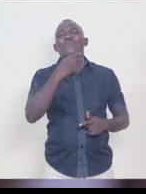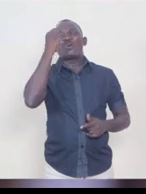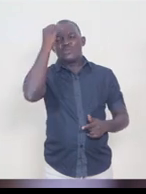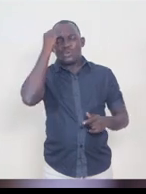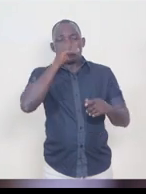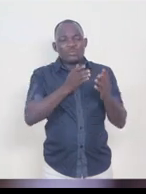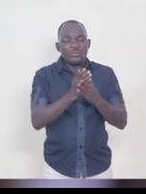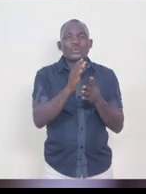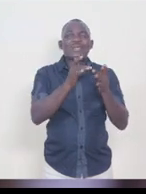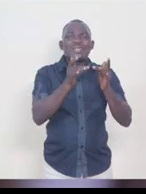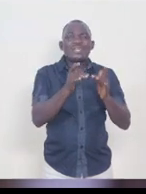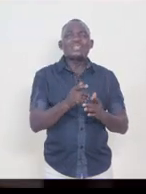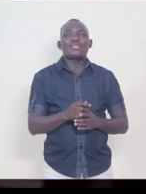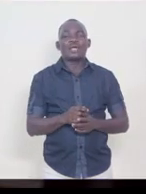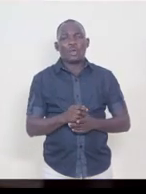the internet?